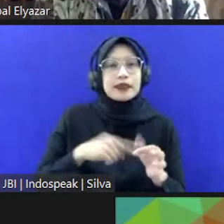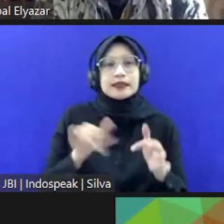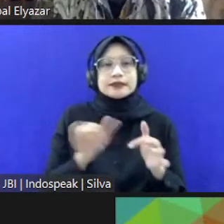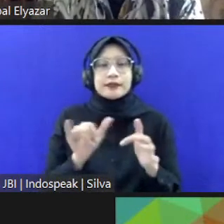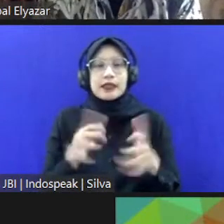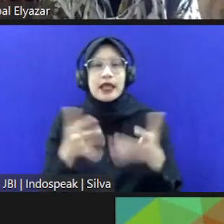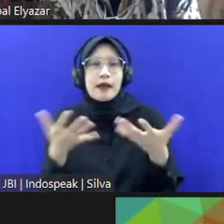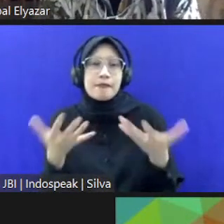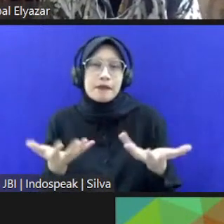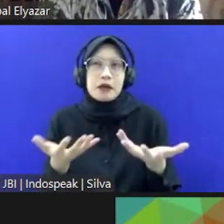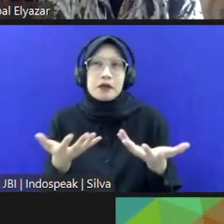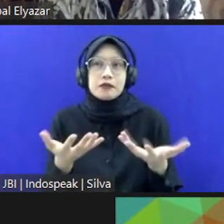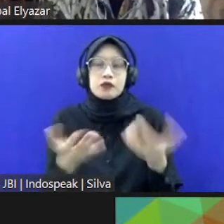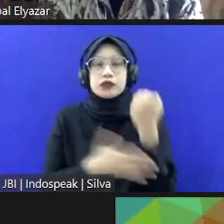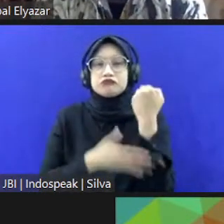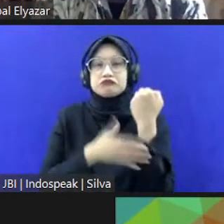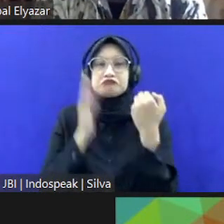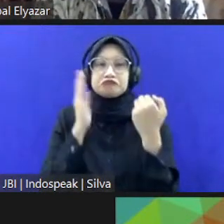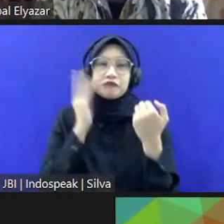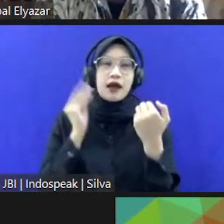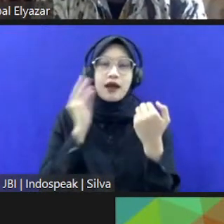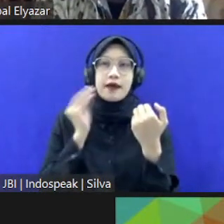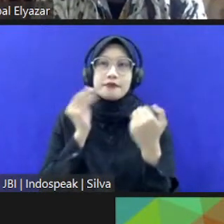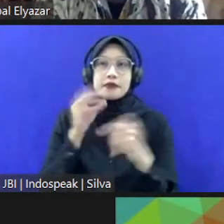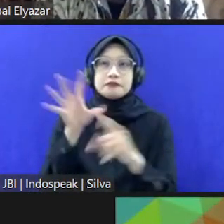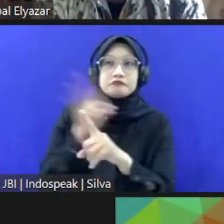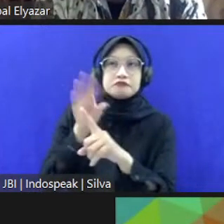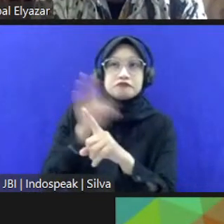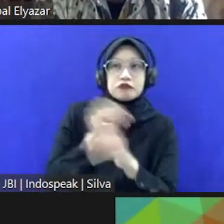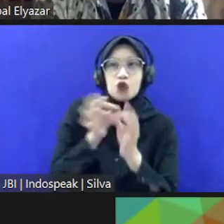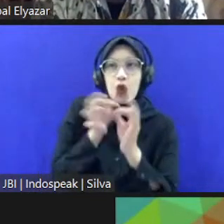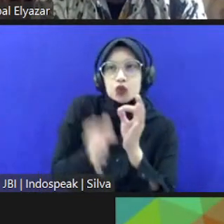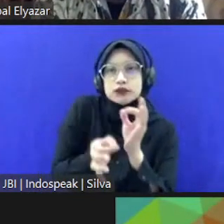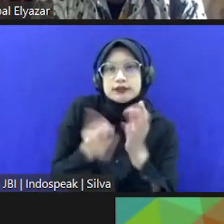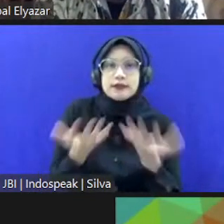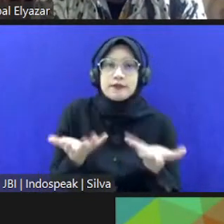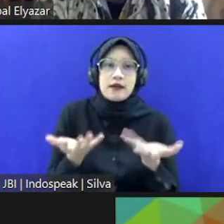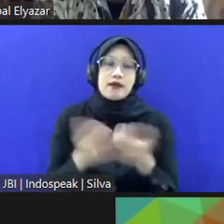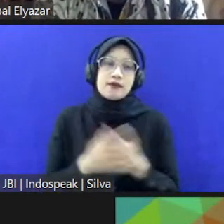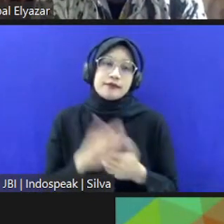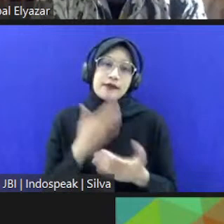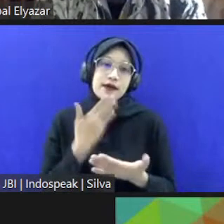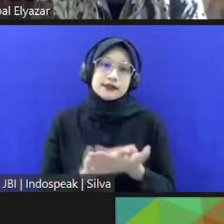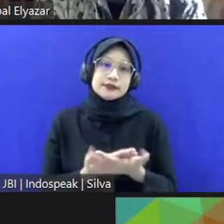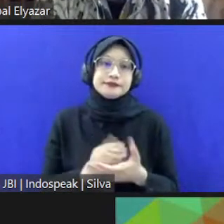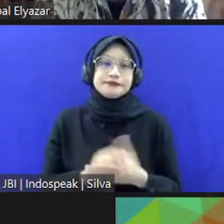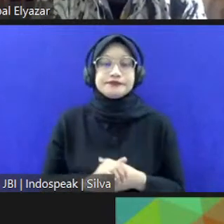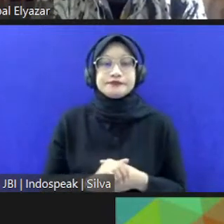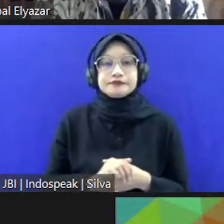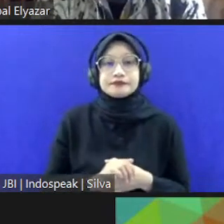learn from other country experience to solve this problem? Thank you.